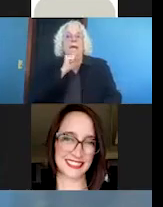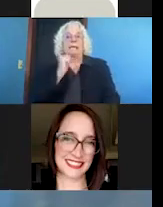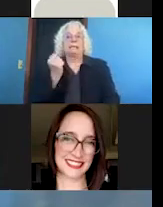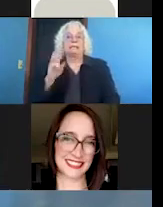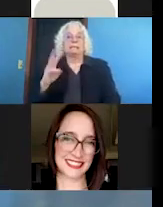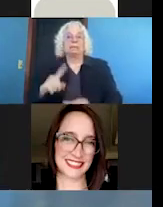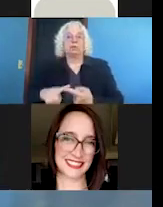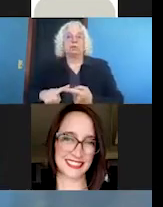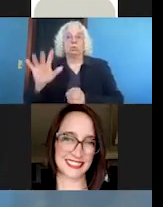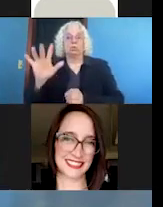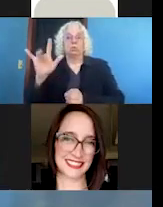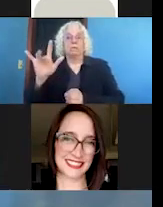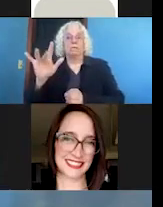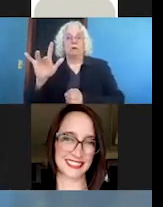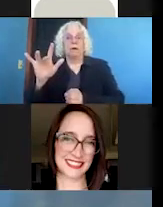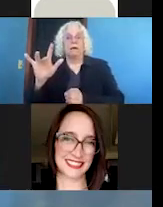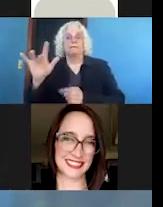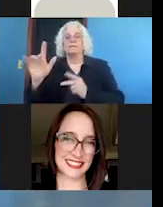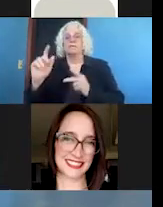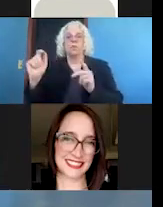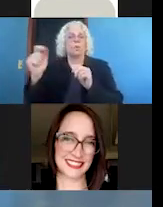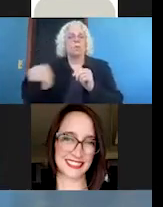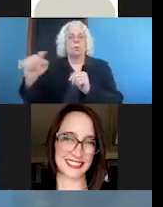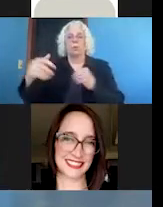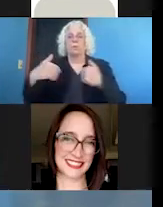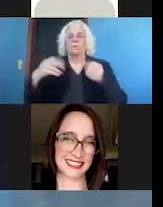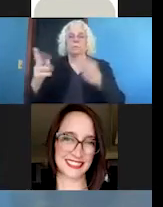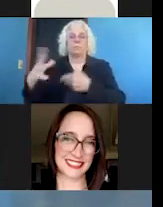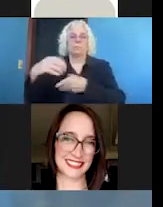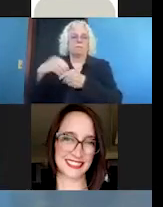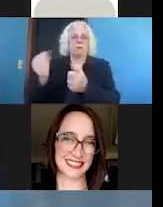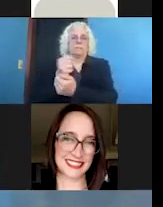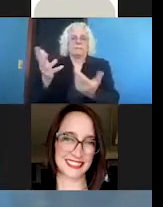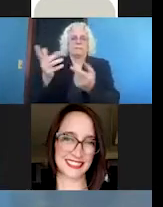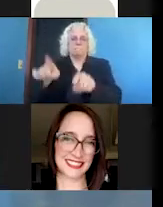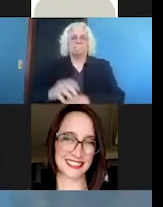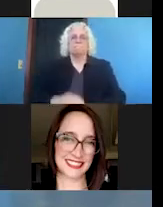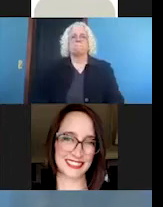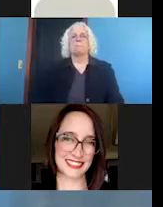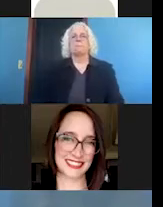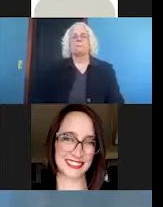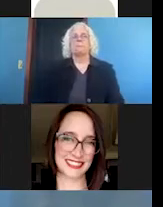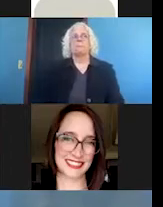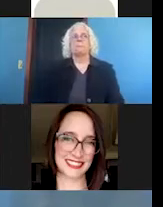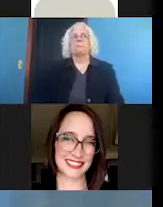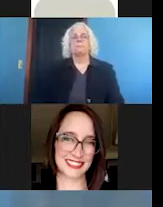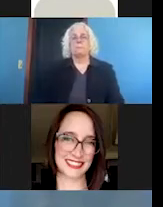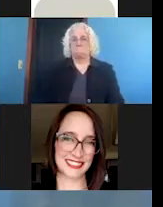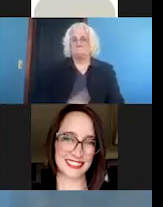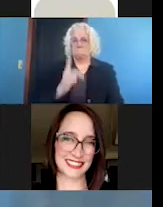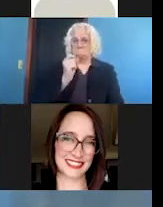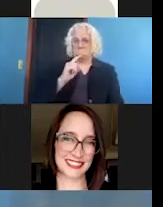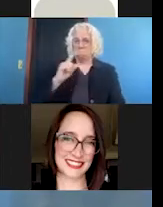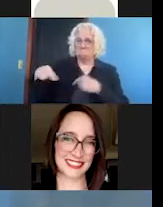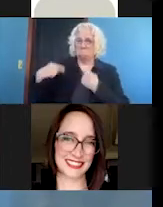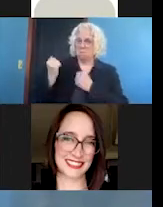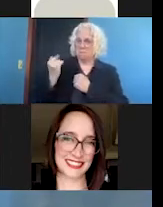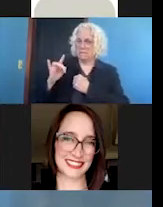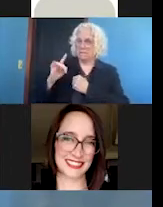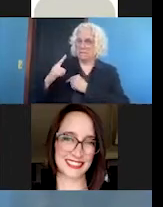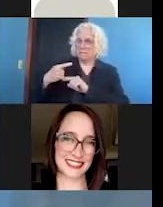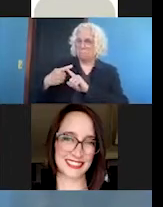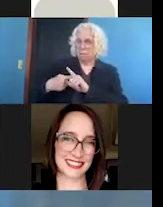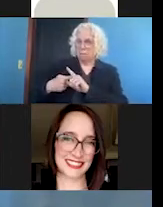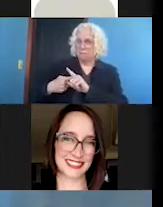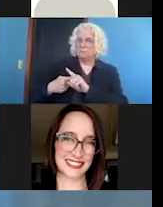authentically engage young people in everything that we do. When I think about the last 18 months in the pandemic, it's been